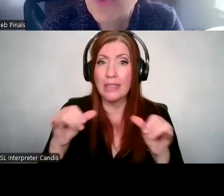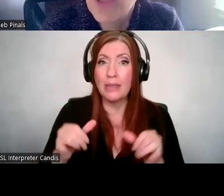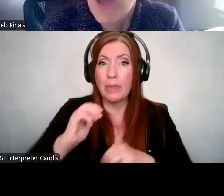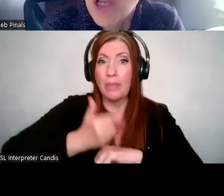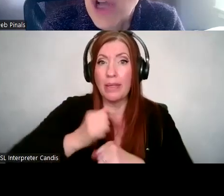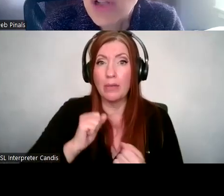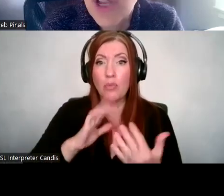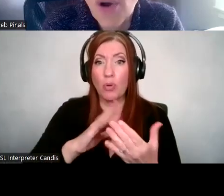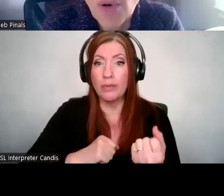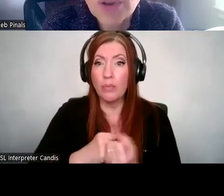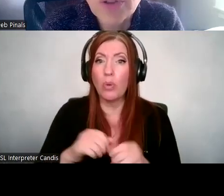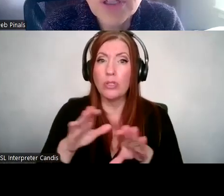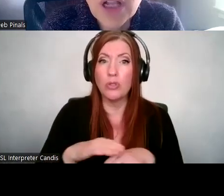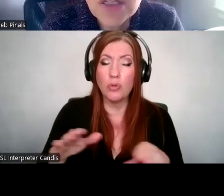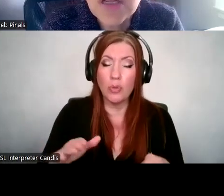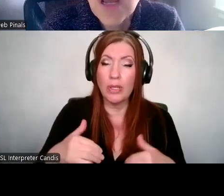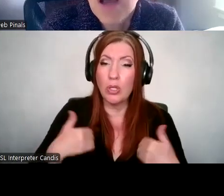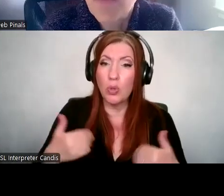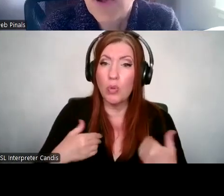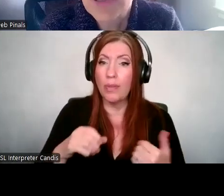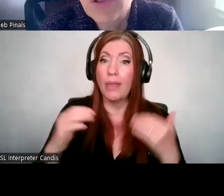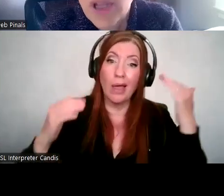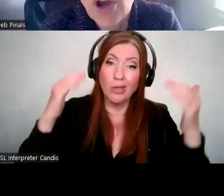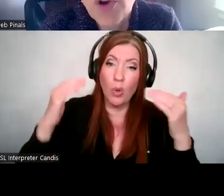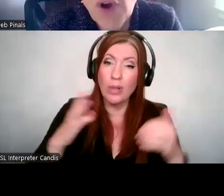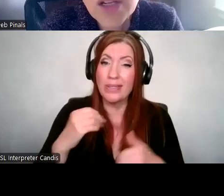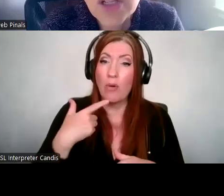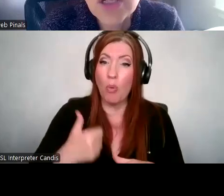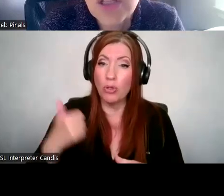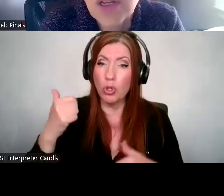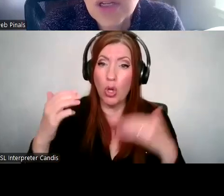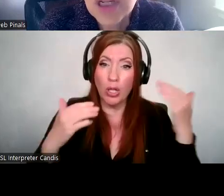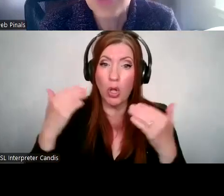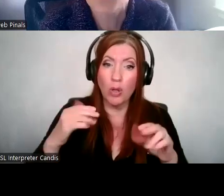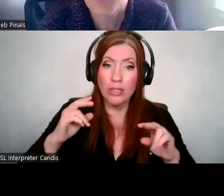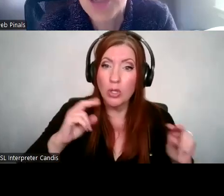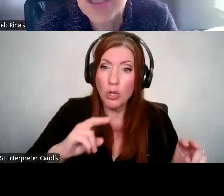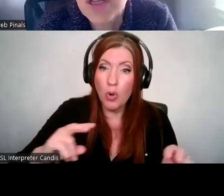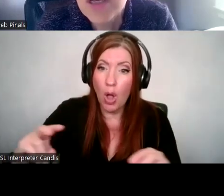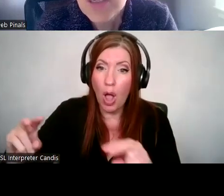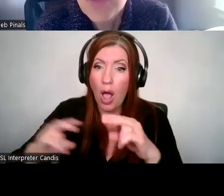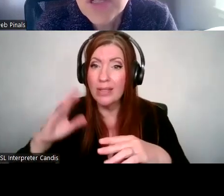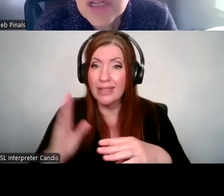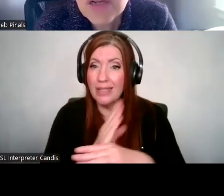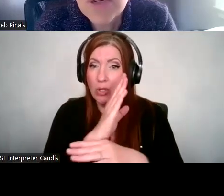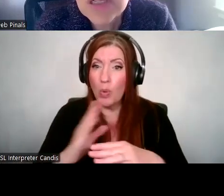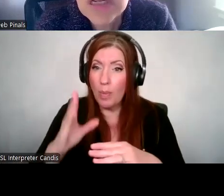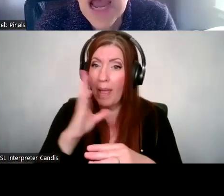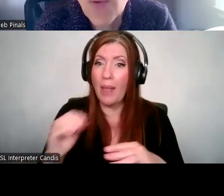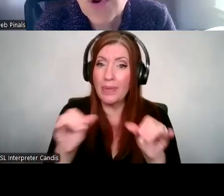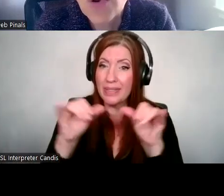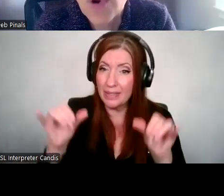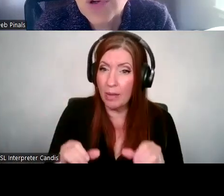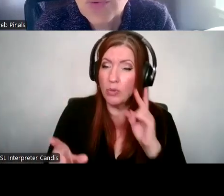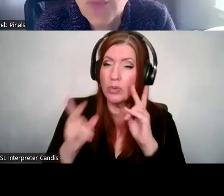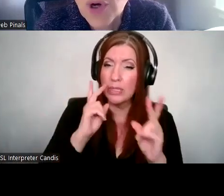children, youth, adults, and older adults, really looking across the continuum, across the system to see